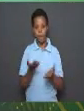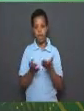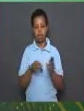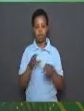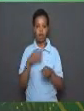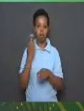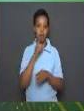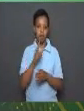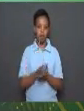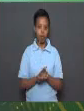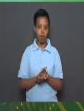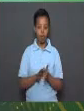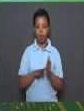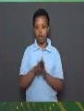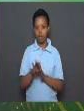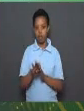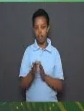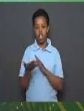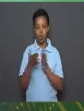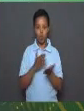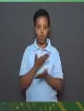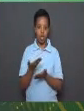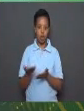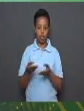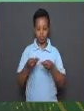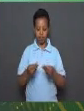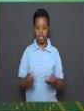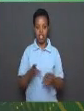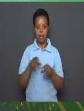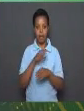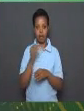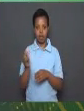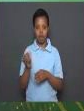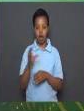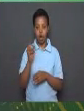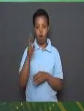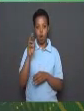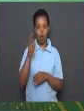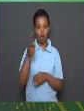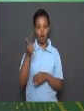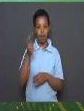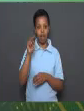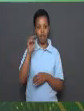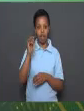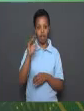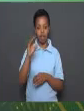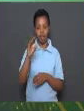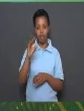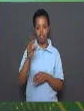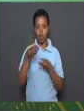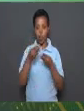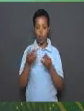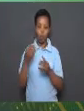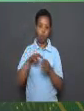Bacteria decompose dead organisms, and organic wastes provide minerals